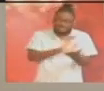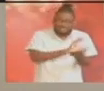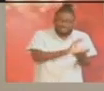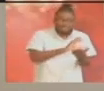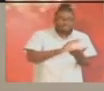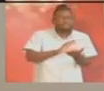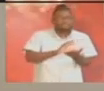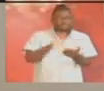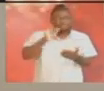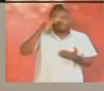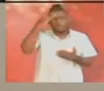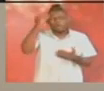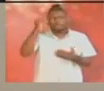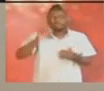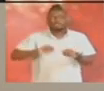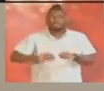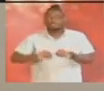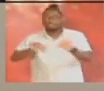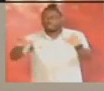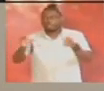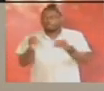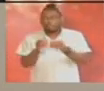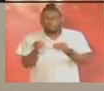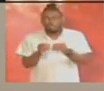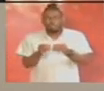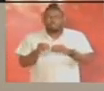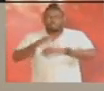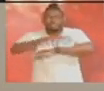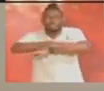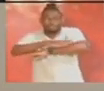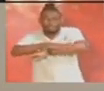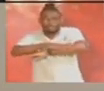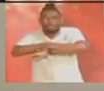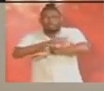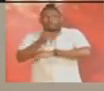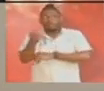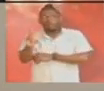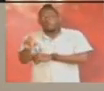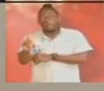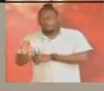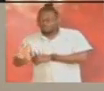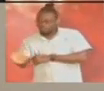give the virus the opportunity to spread.